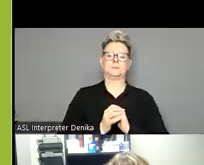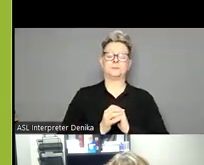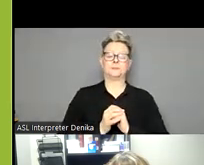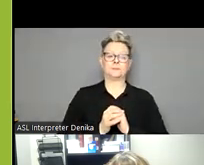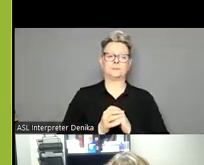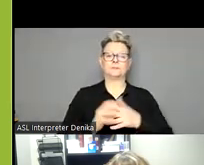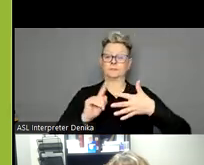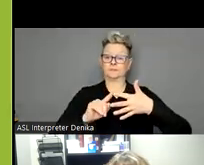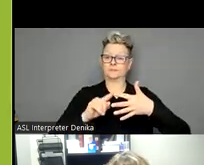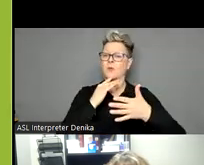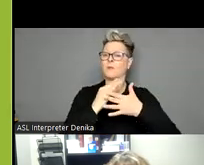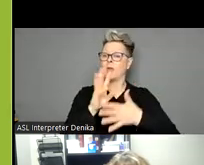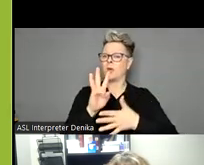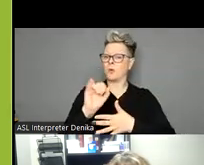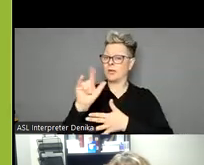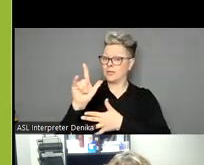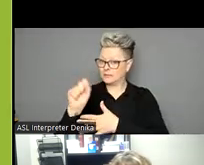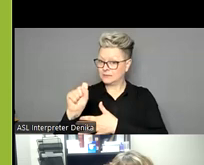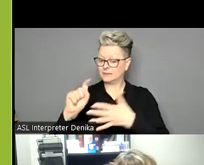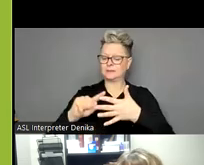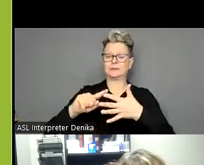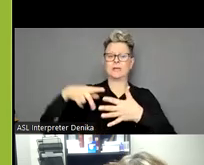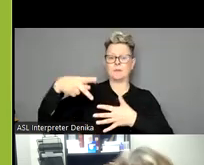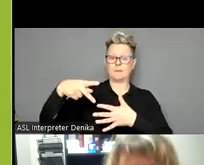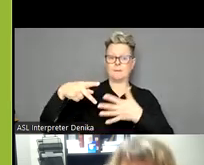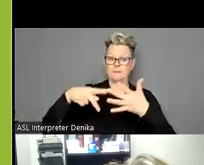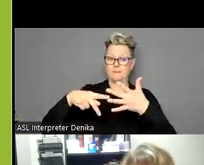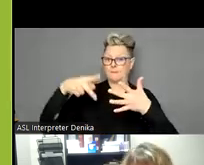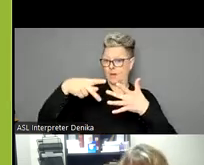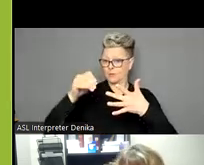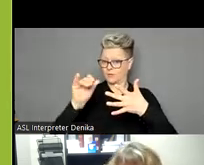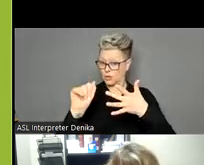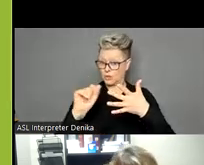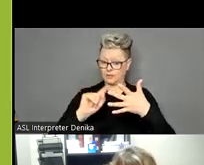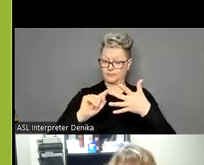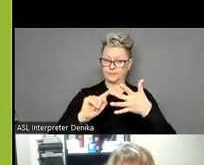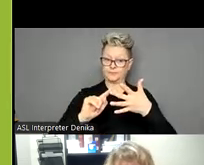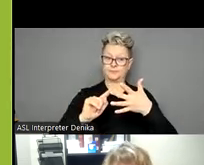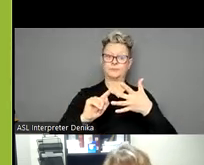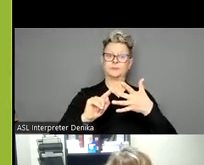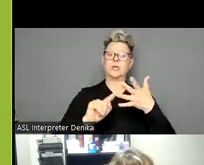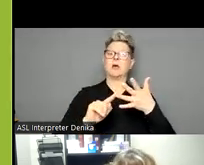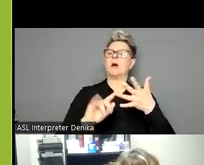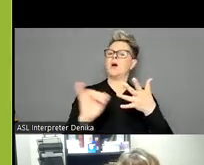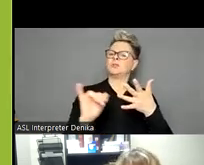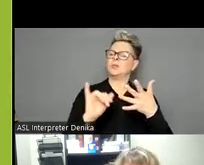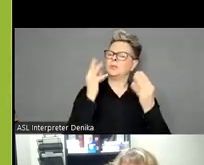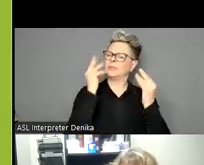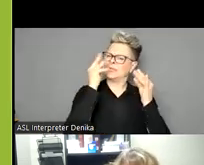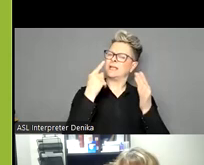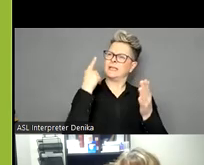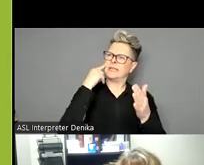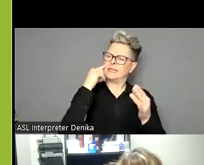Talk about wills and powers of attorney in that order. I also have a little bit of specific considerations to think about if you